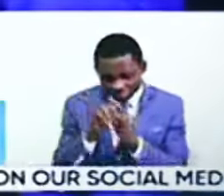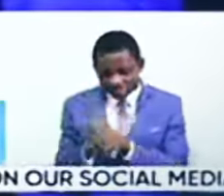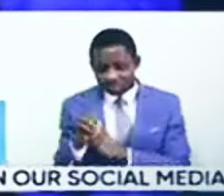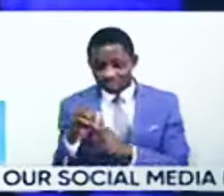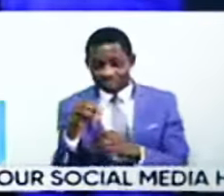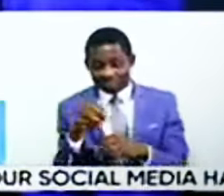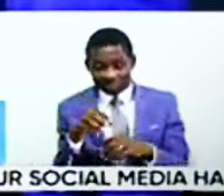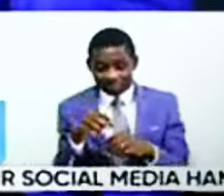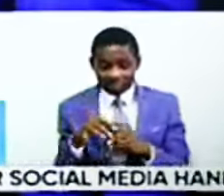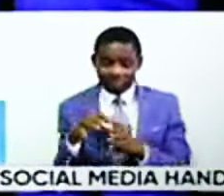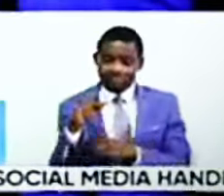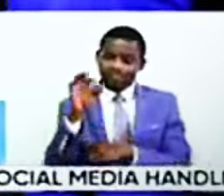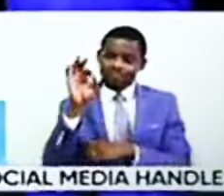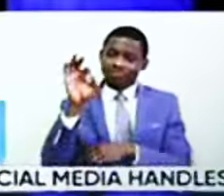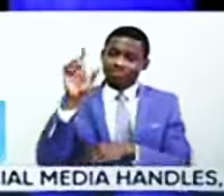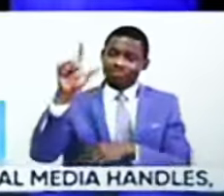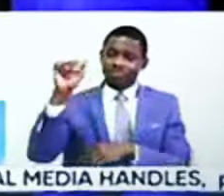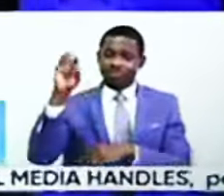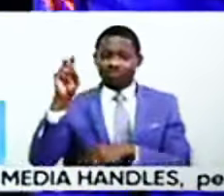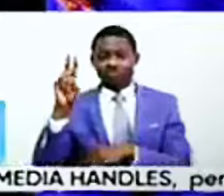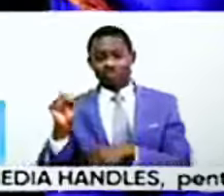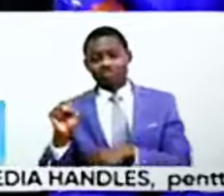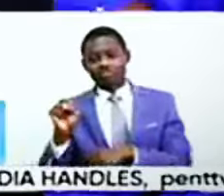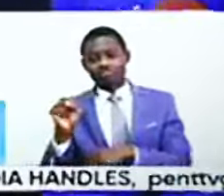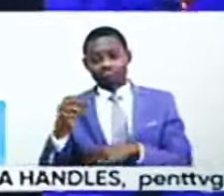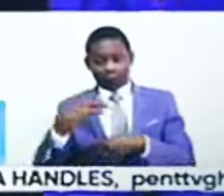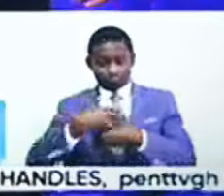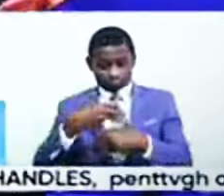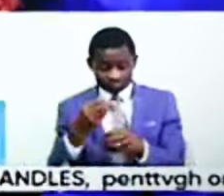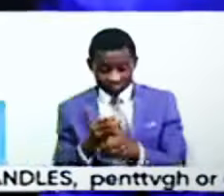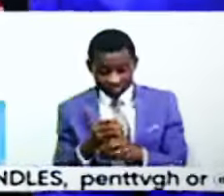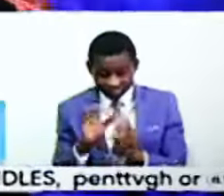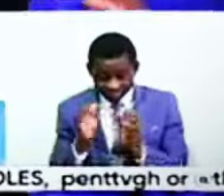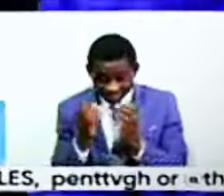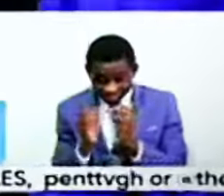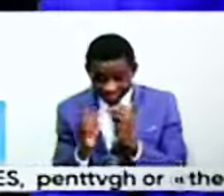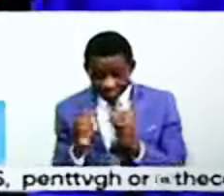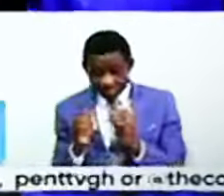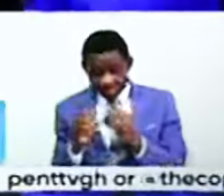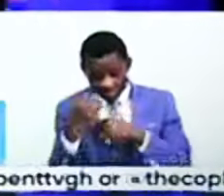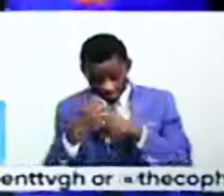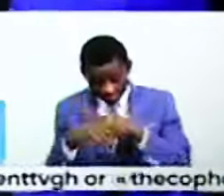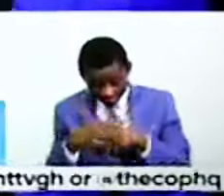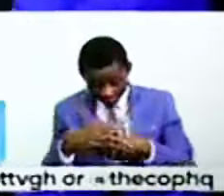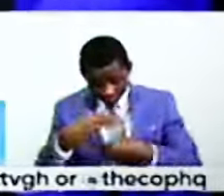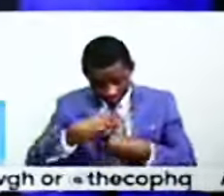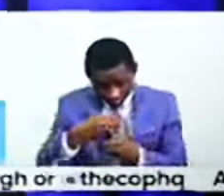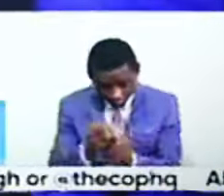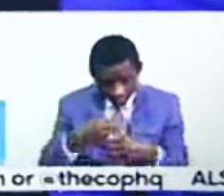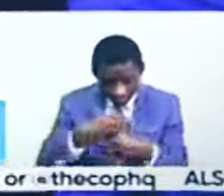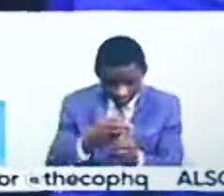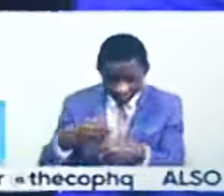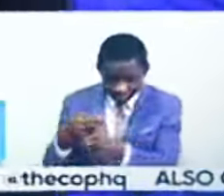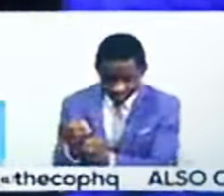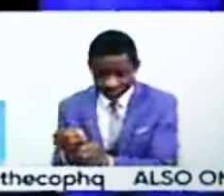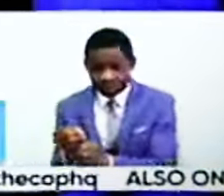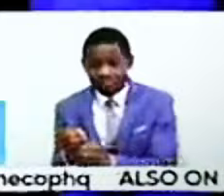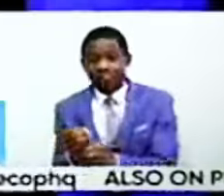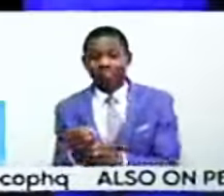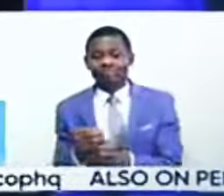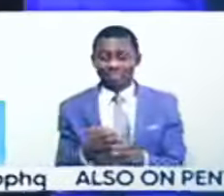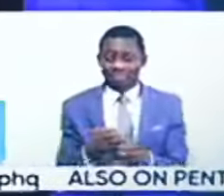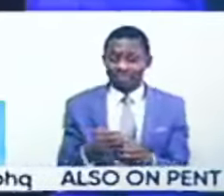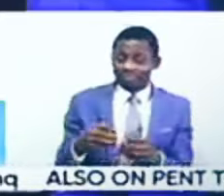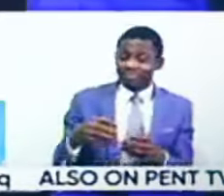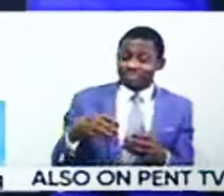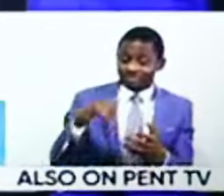Until it worked all through the dough. The spirit you have received. When